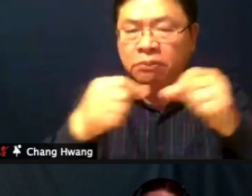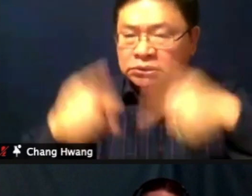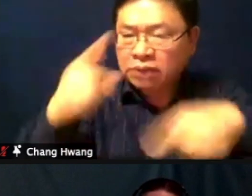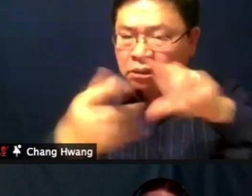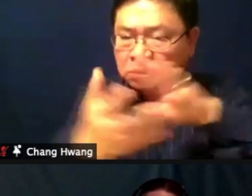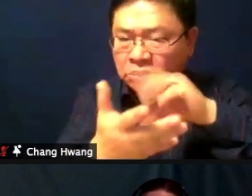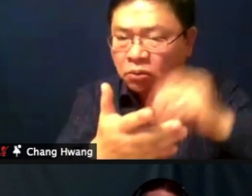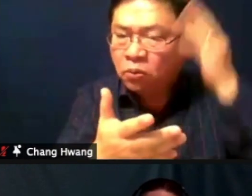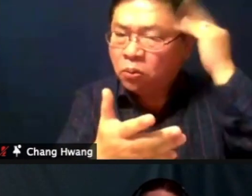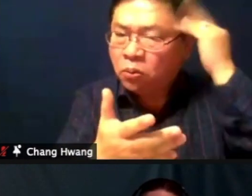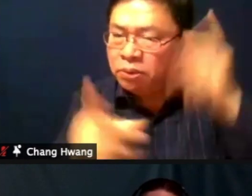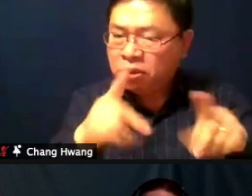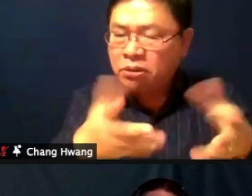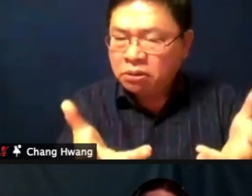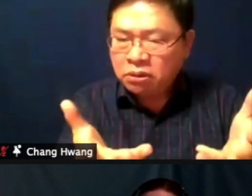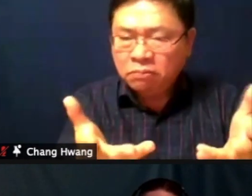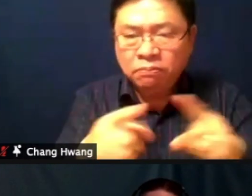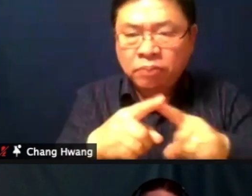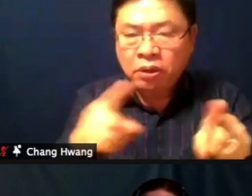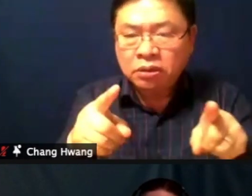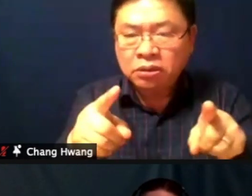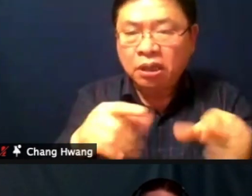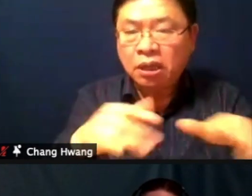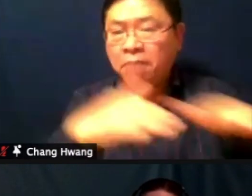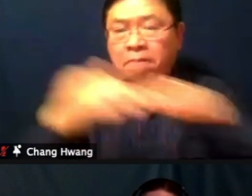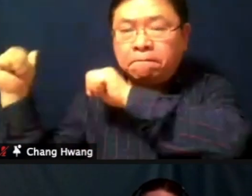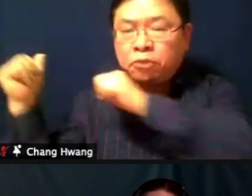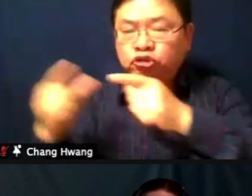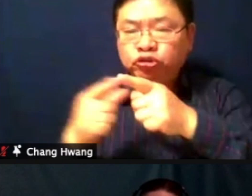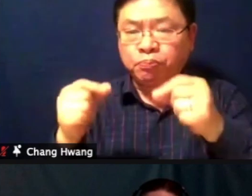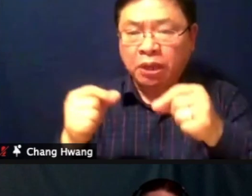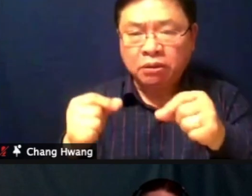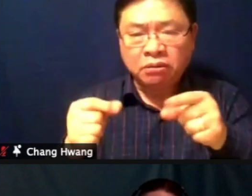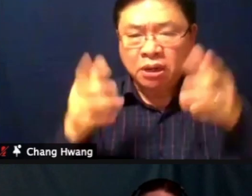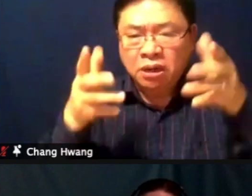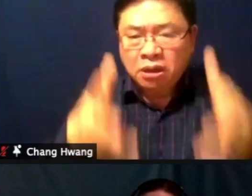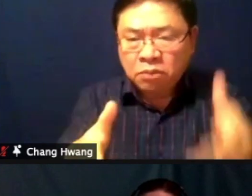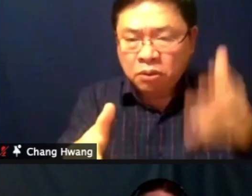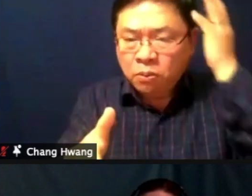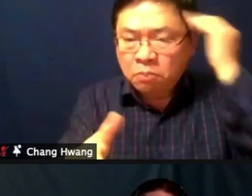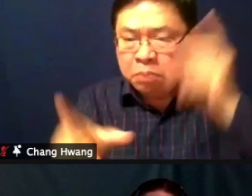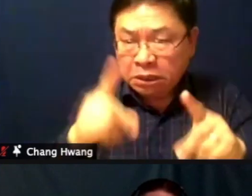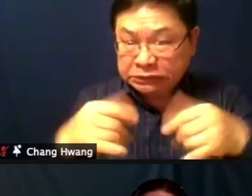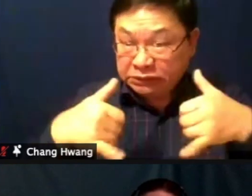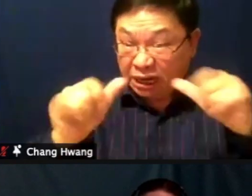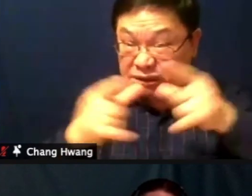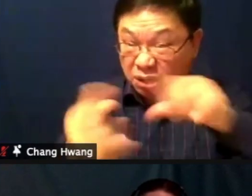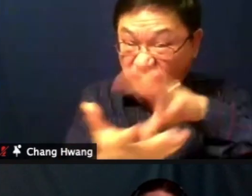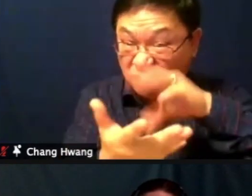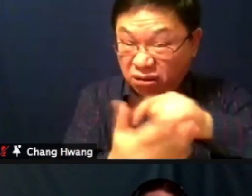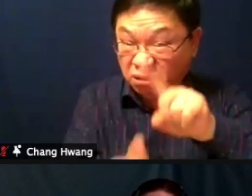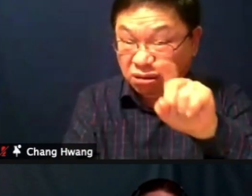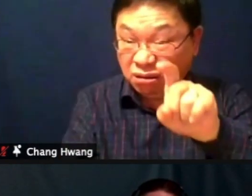So again, they had been emphasized up to that point Japanese language, Japanese written language, Japanese sign language.